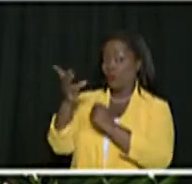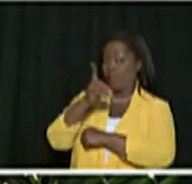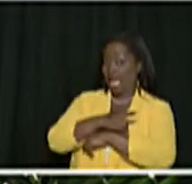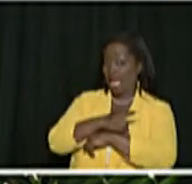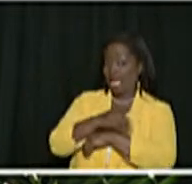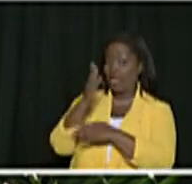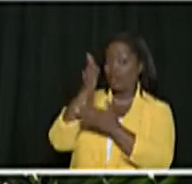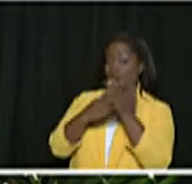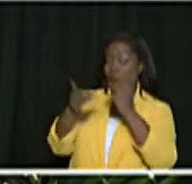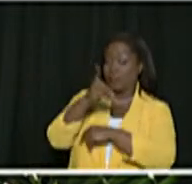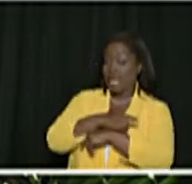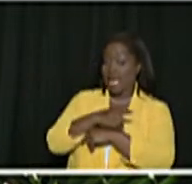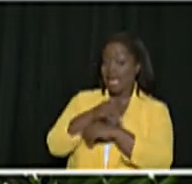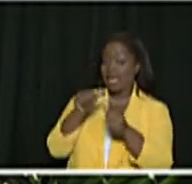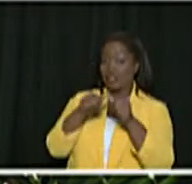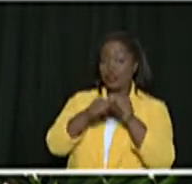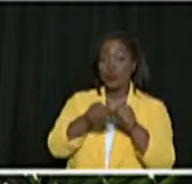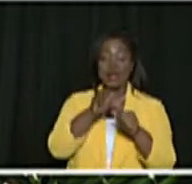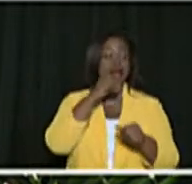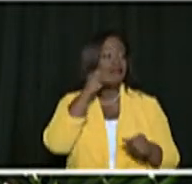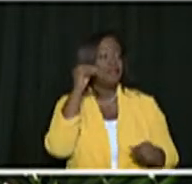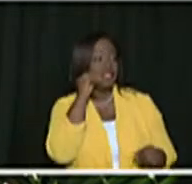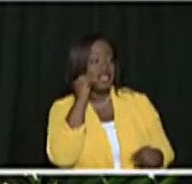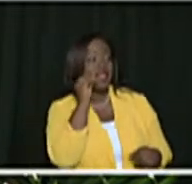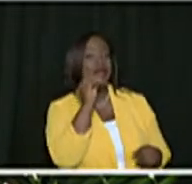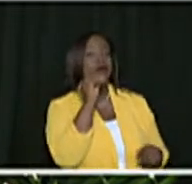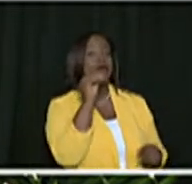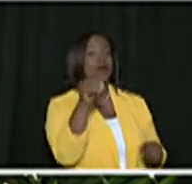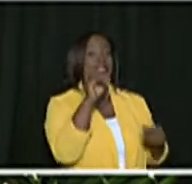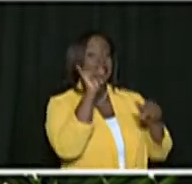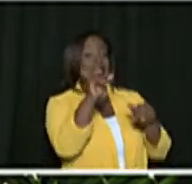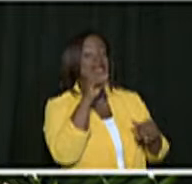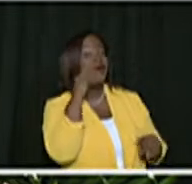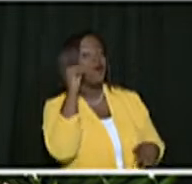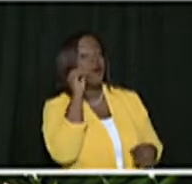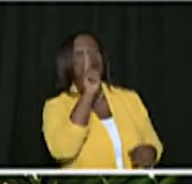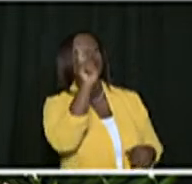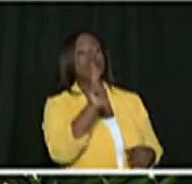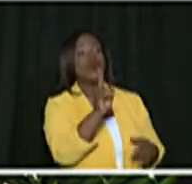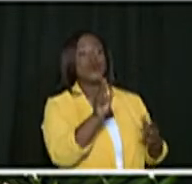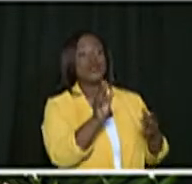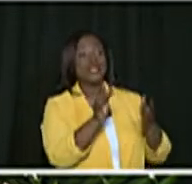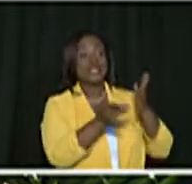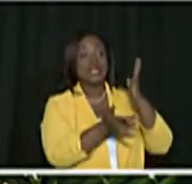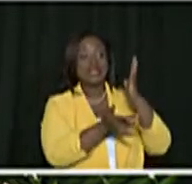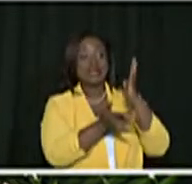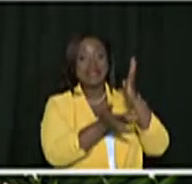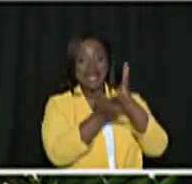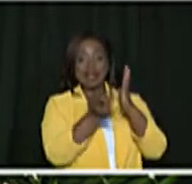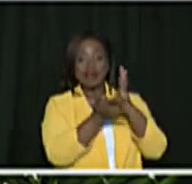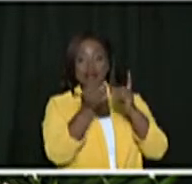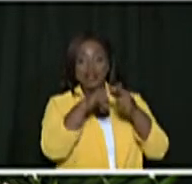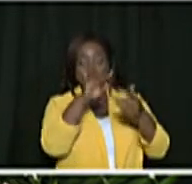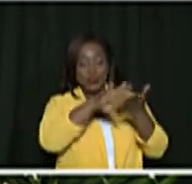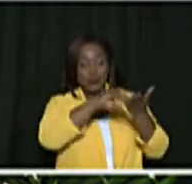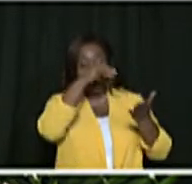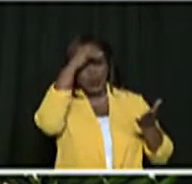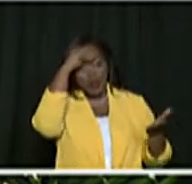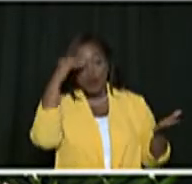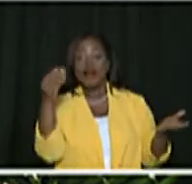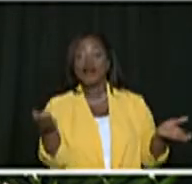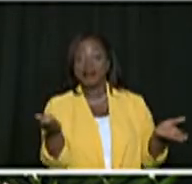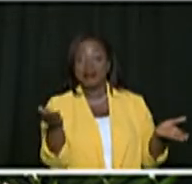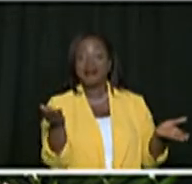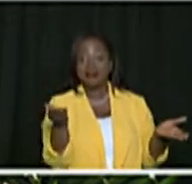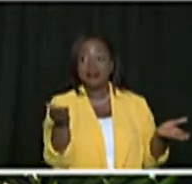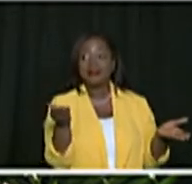see situations where students and schools that have that proper internet capabilities, etc., Wi-Fi, internet and so forth, that they